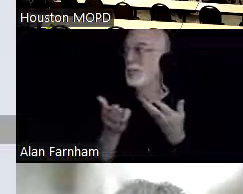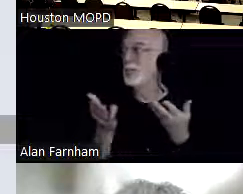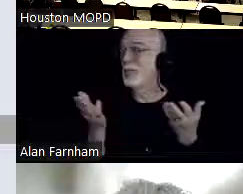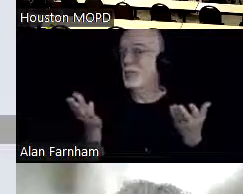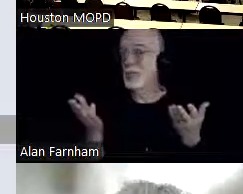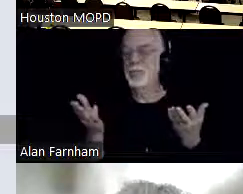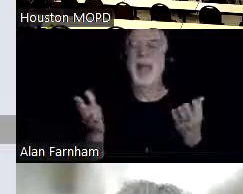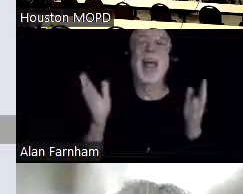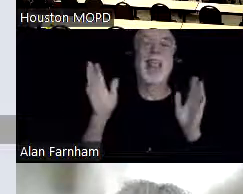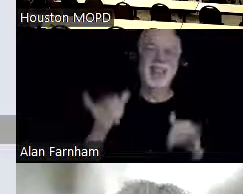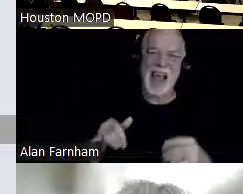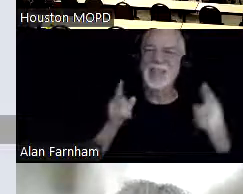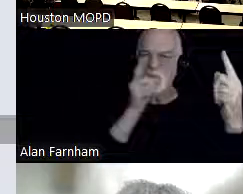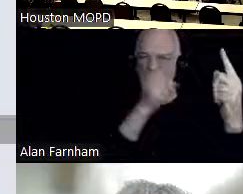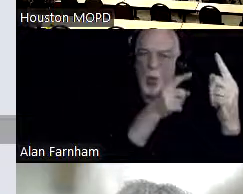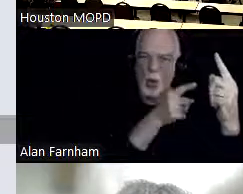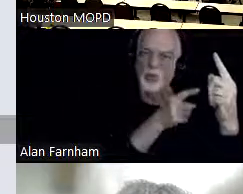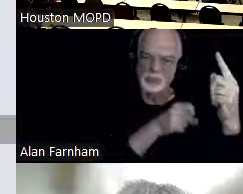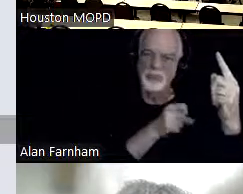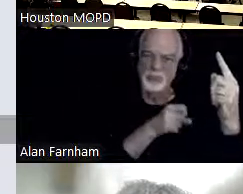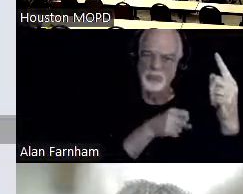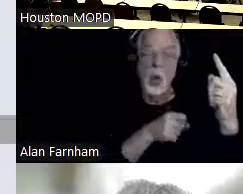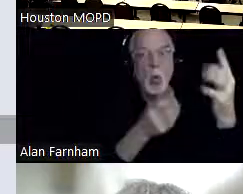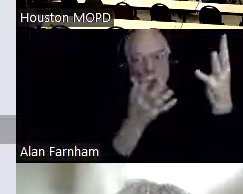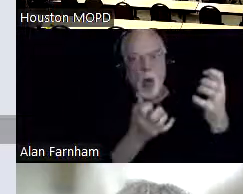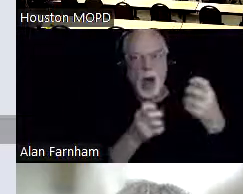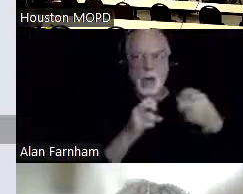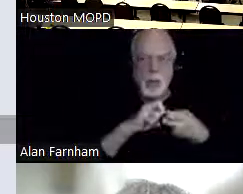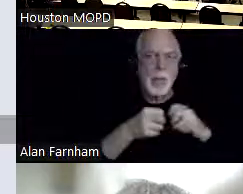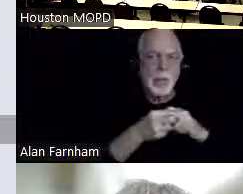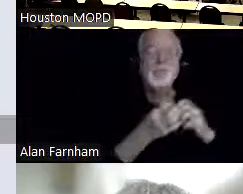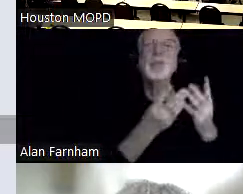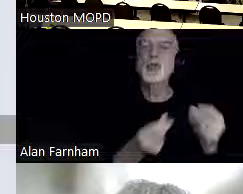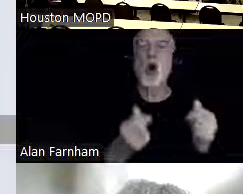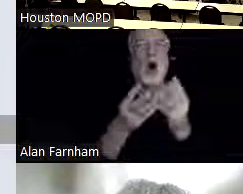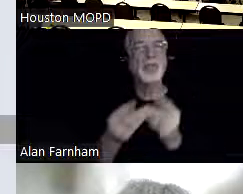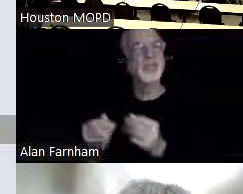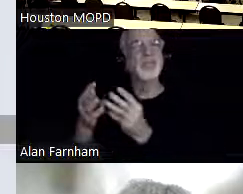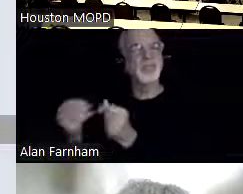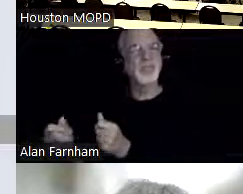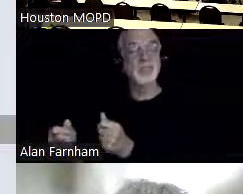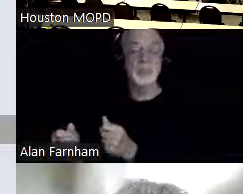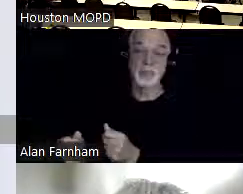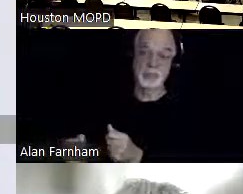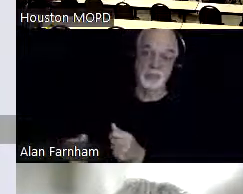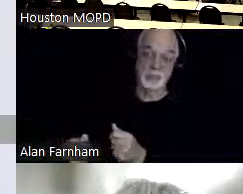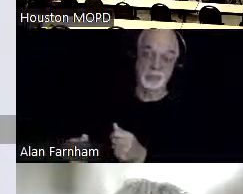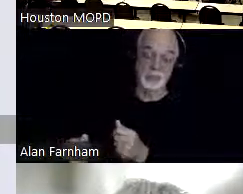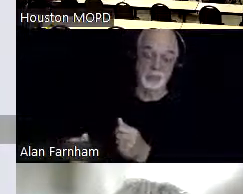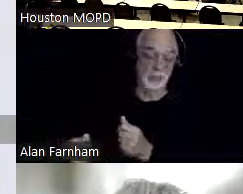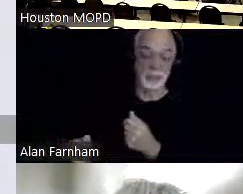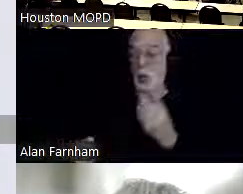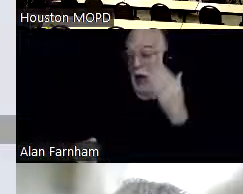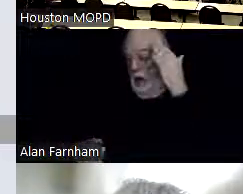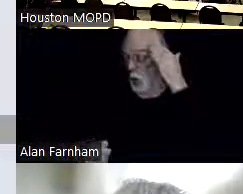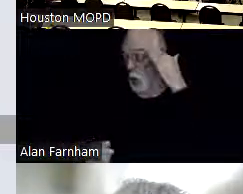goal. We want to be problem solvers. Well, I don't know about you, but I have